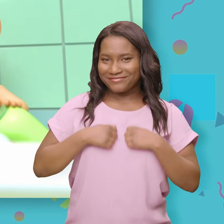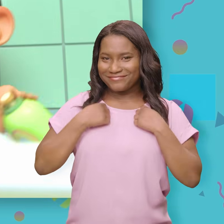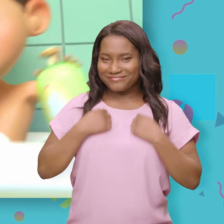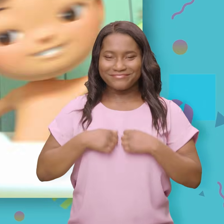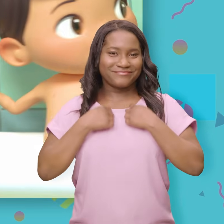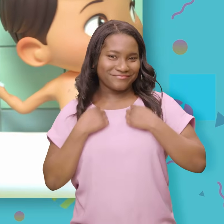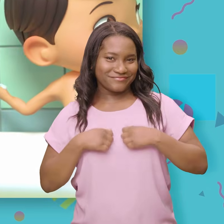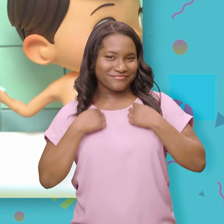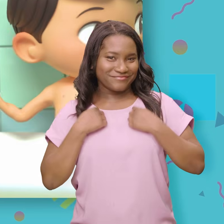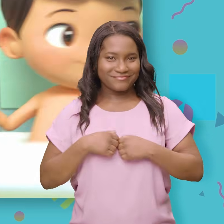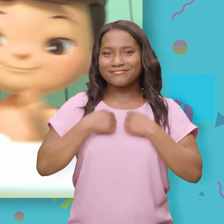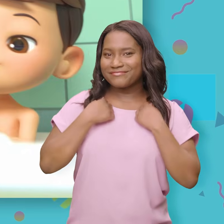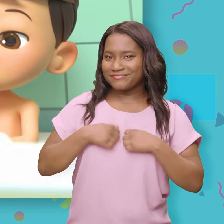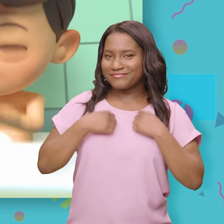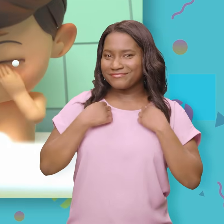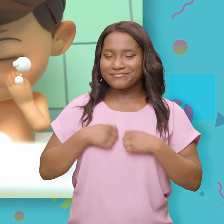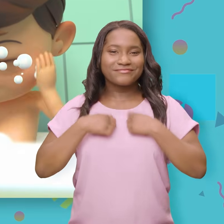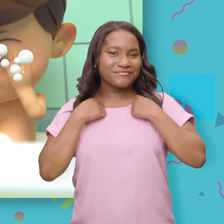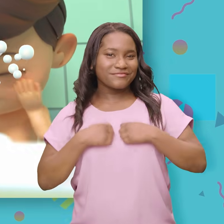I wash